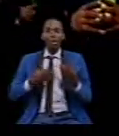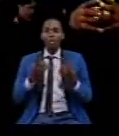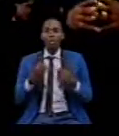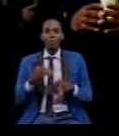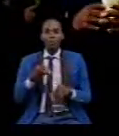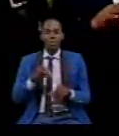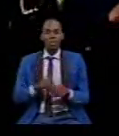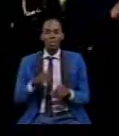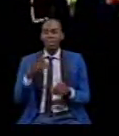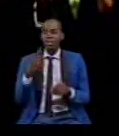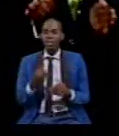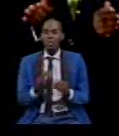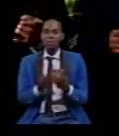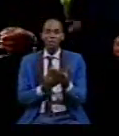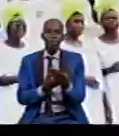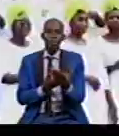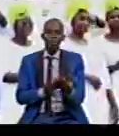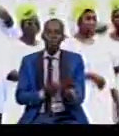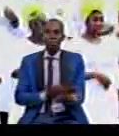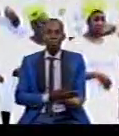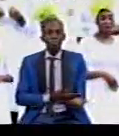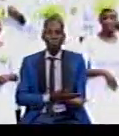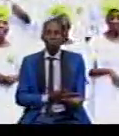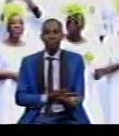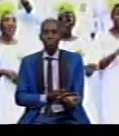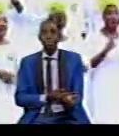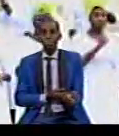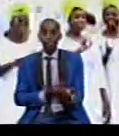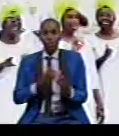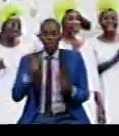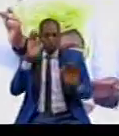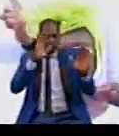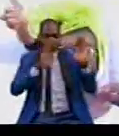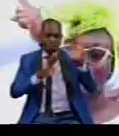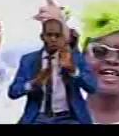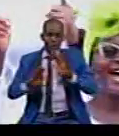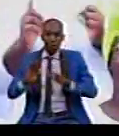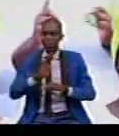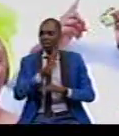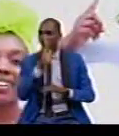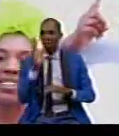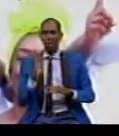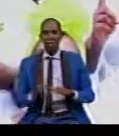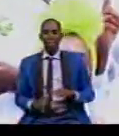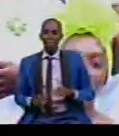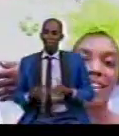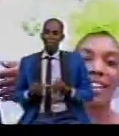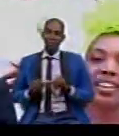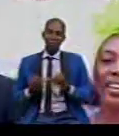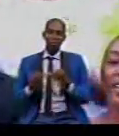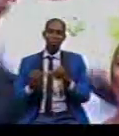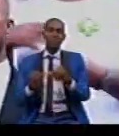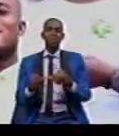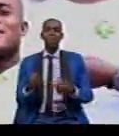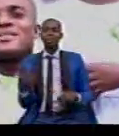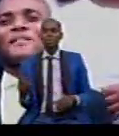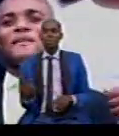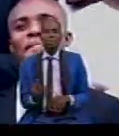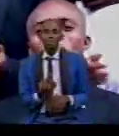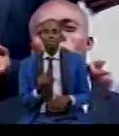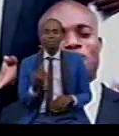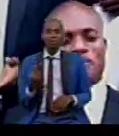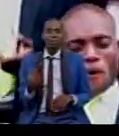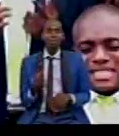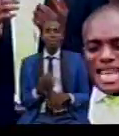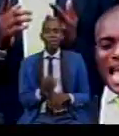my wife will never tell who I am visiting. Now behind the curtain, you